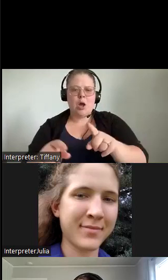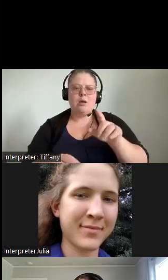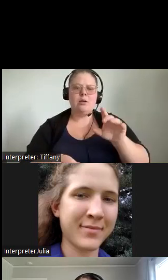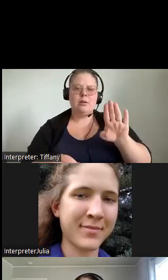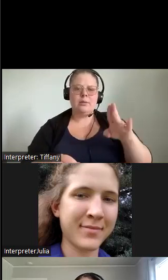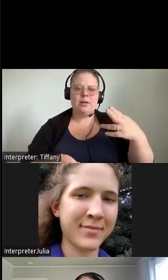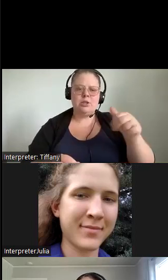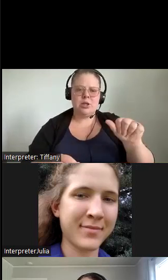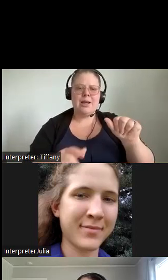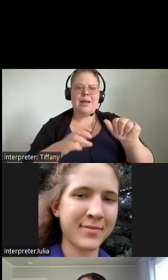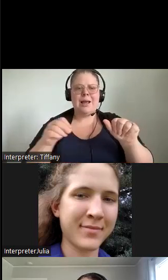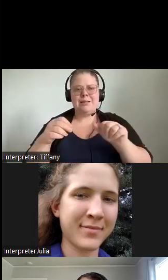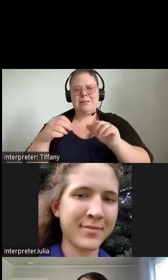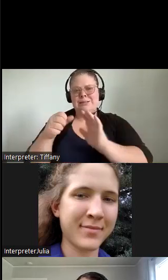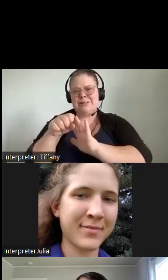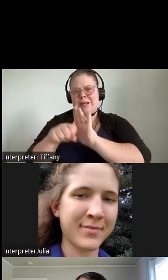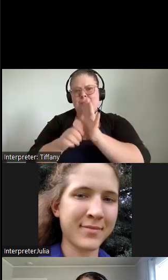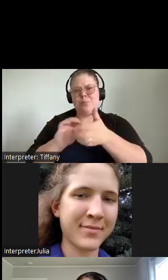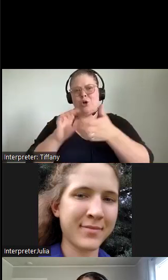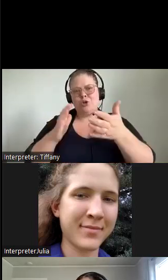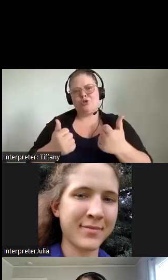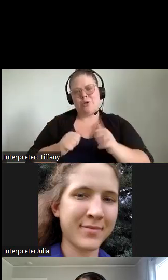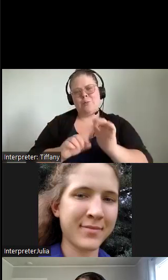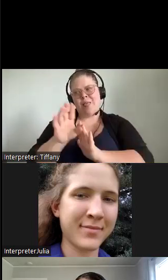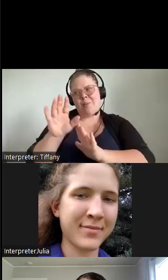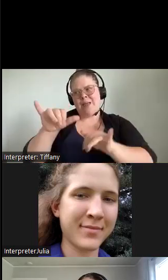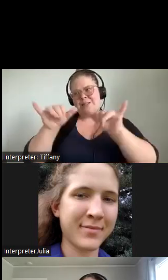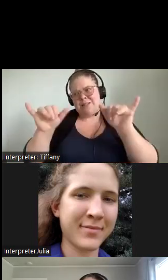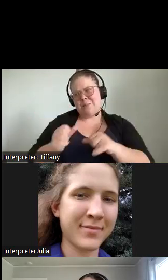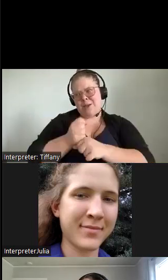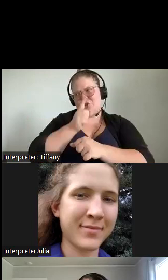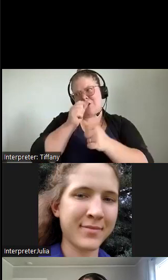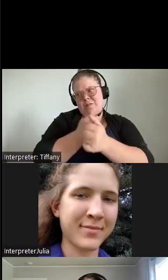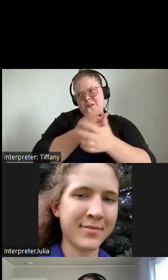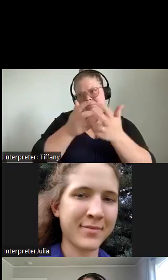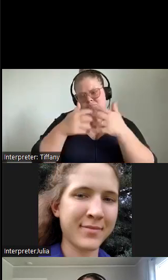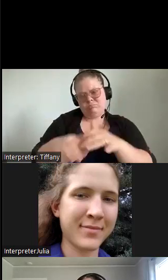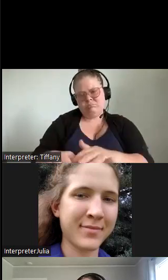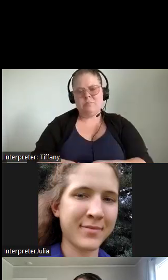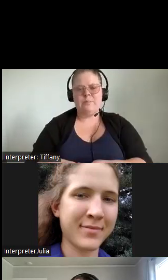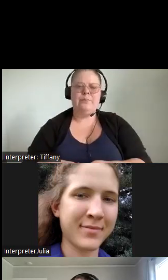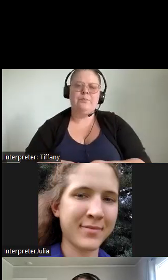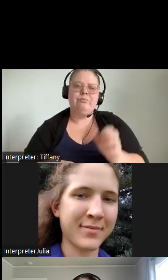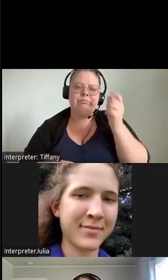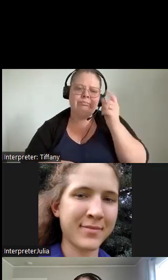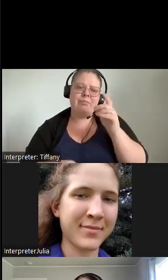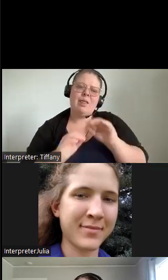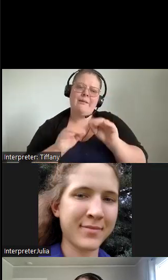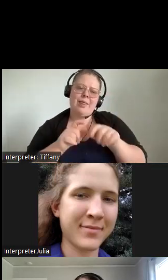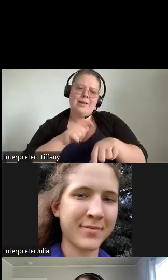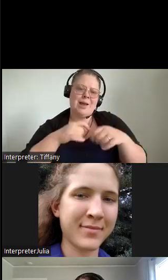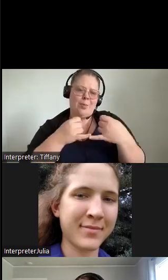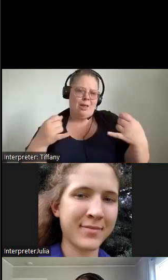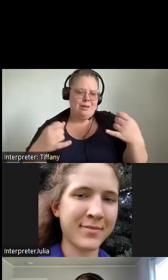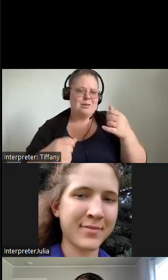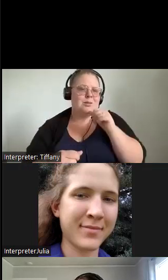this infrastructure, ensure that it all lines up and works. But those timelines aren't all in line with the work that